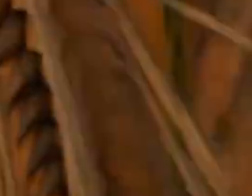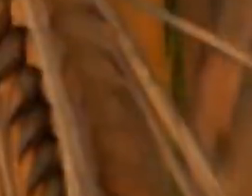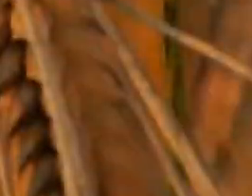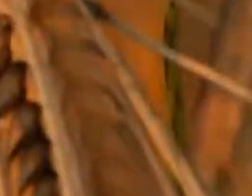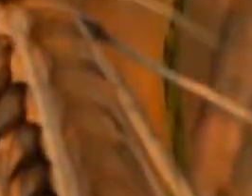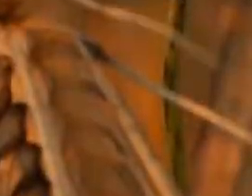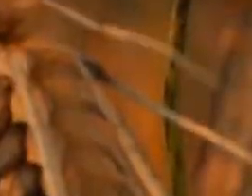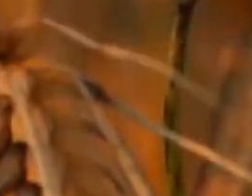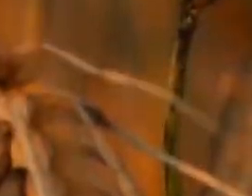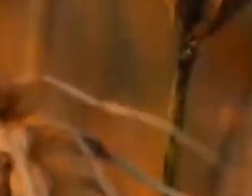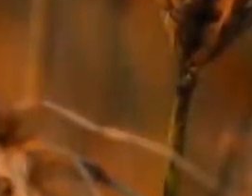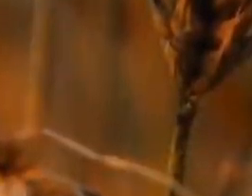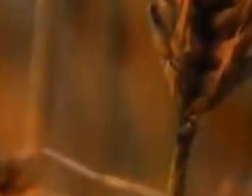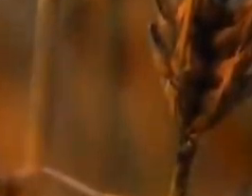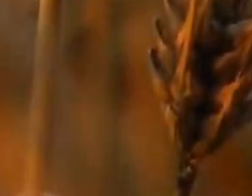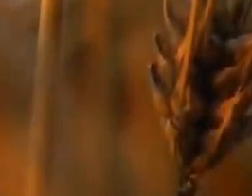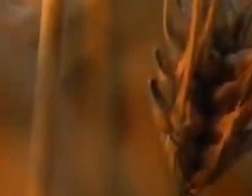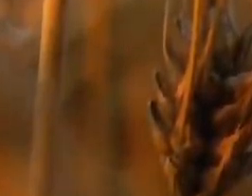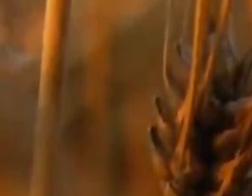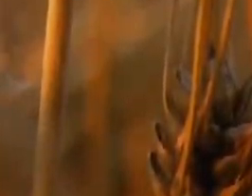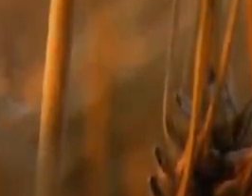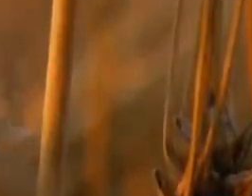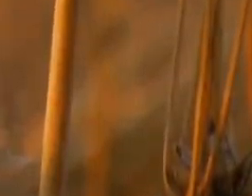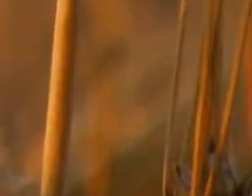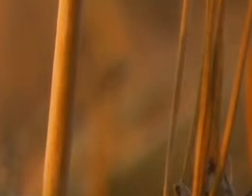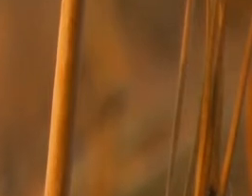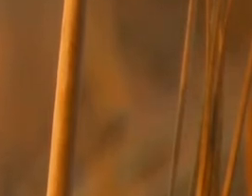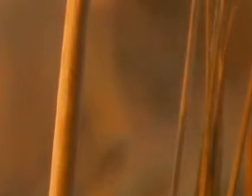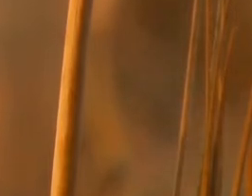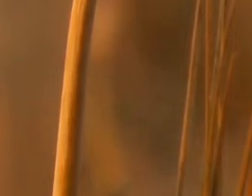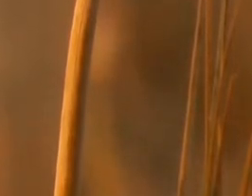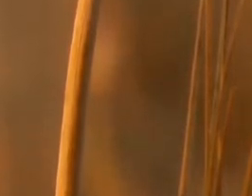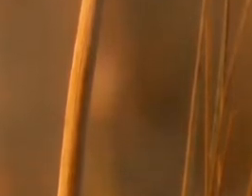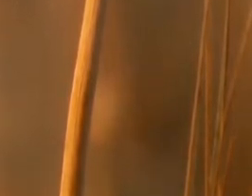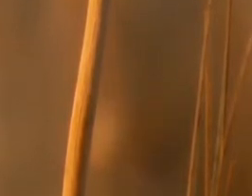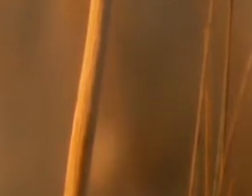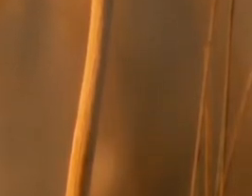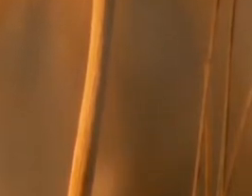was turned to Hallelujah